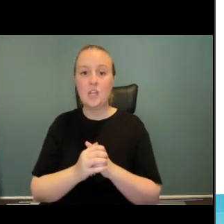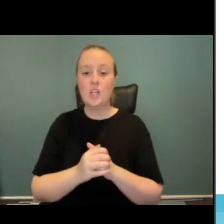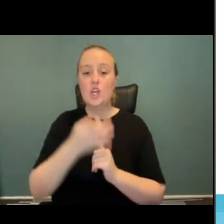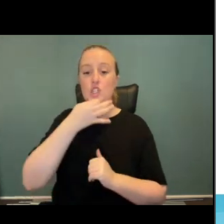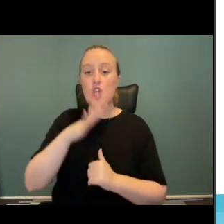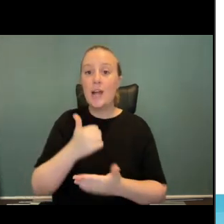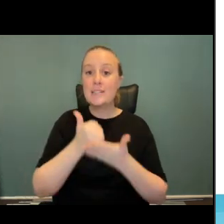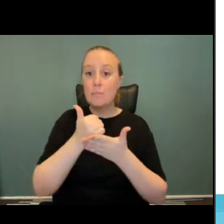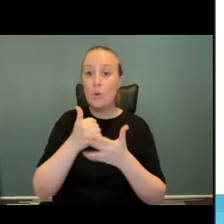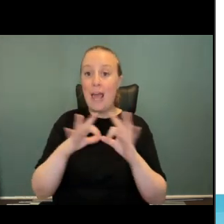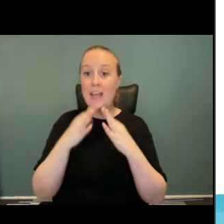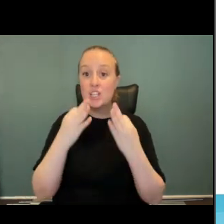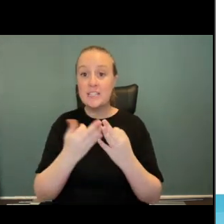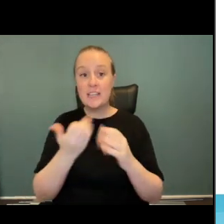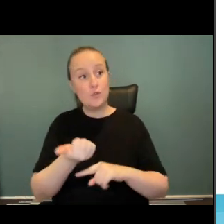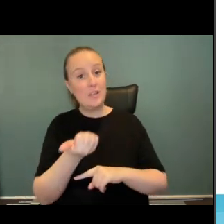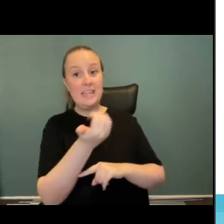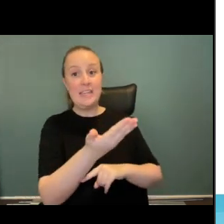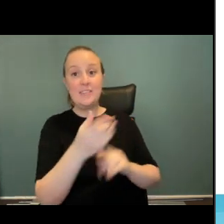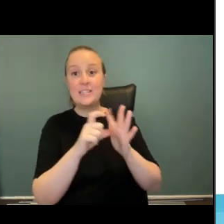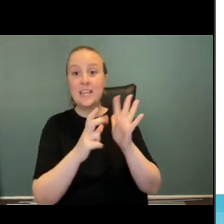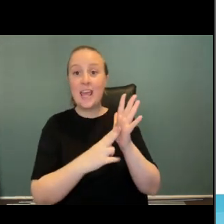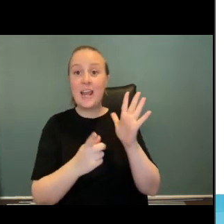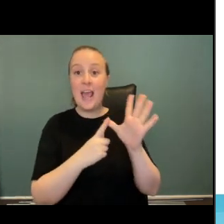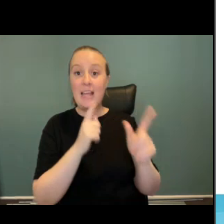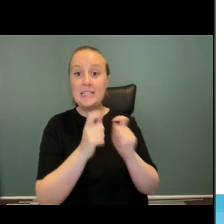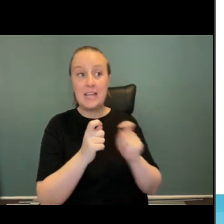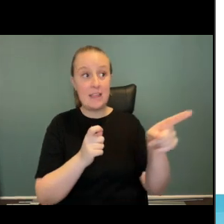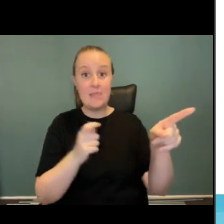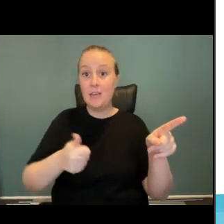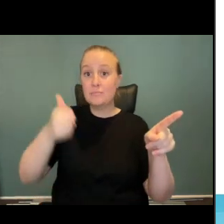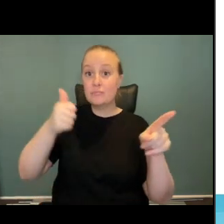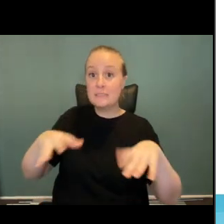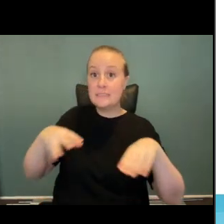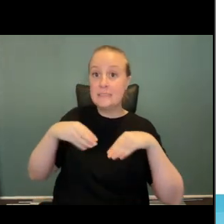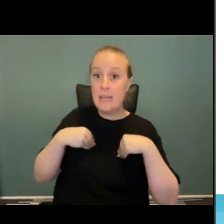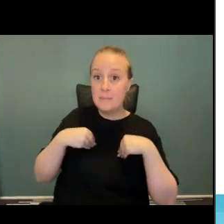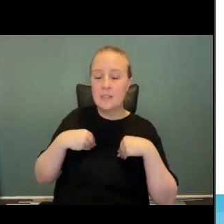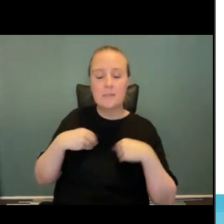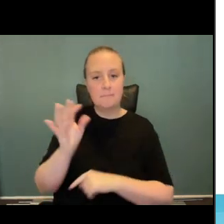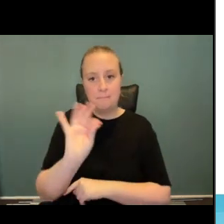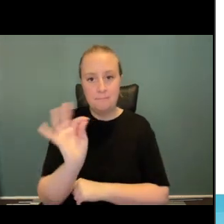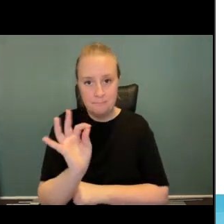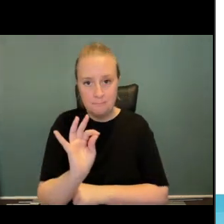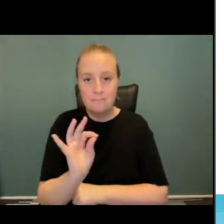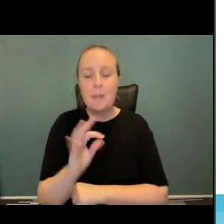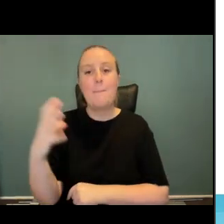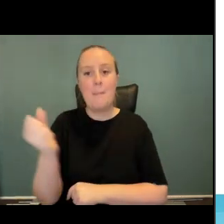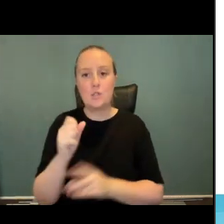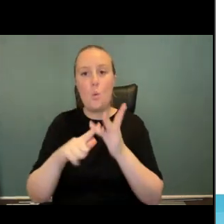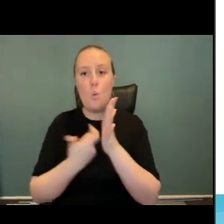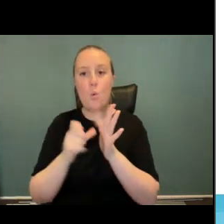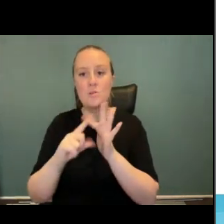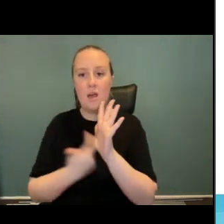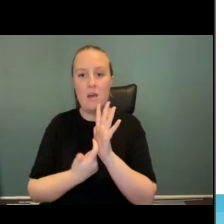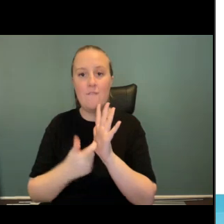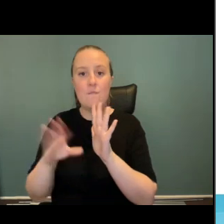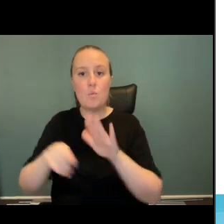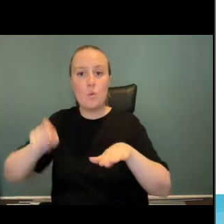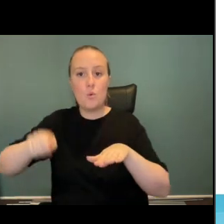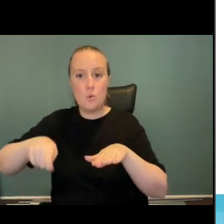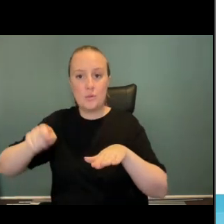You need to have that order, so to advise that you are the father or you're not the father, for then child